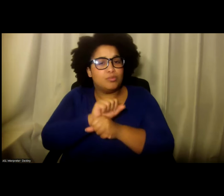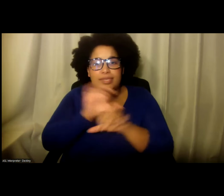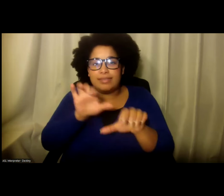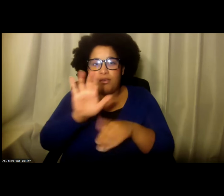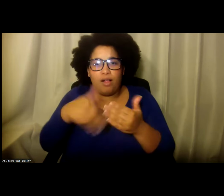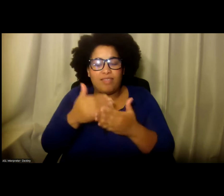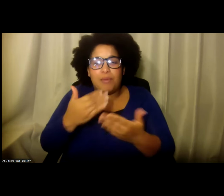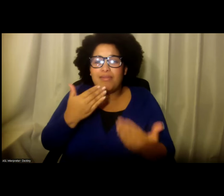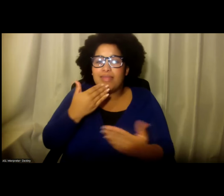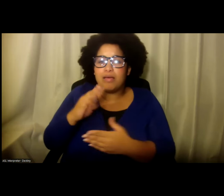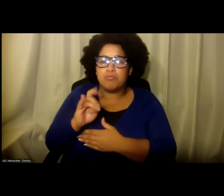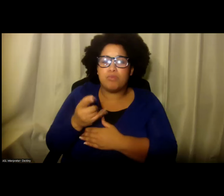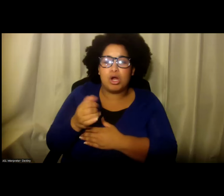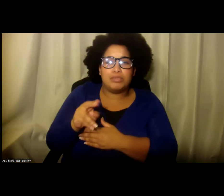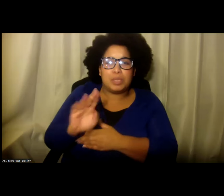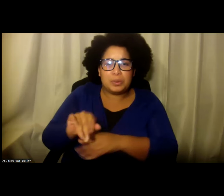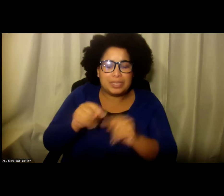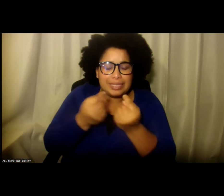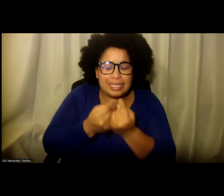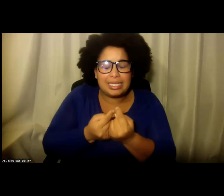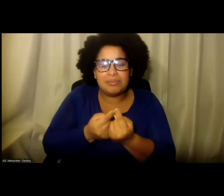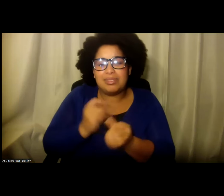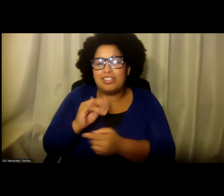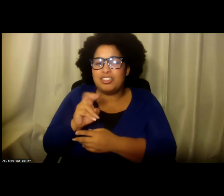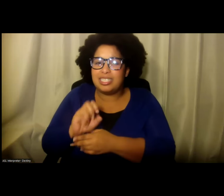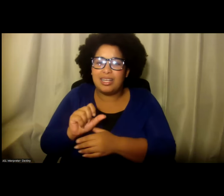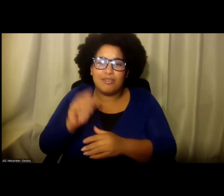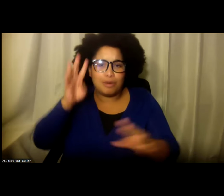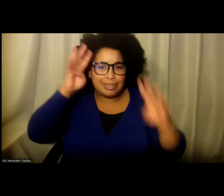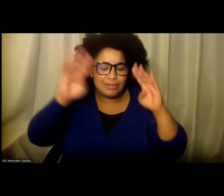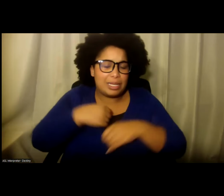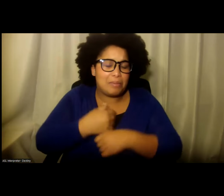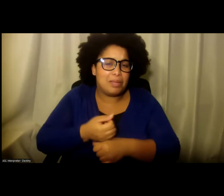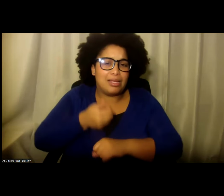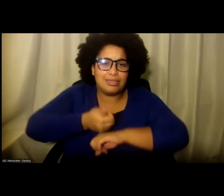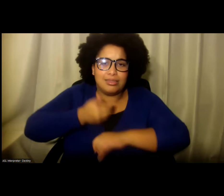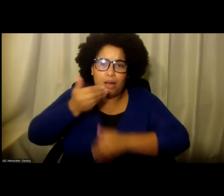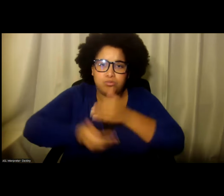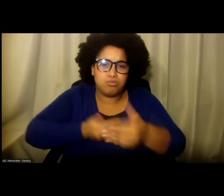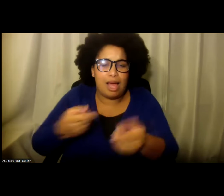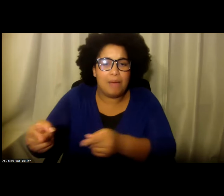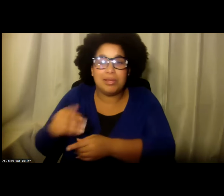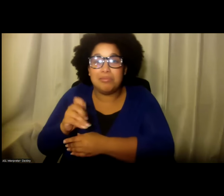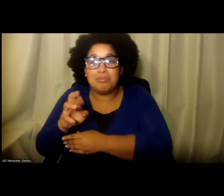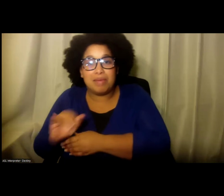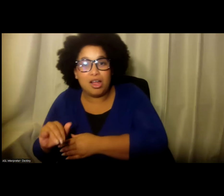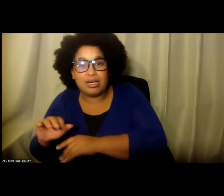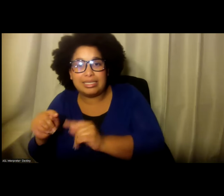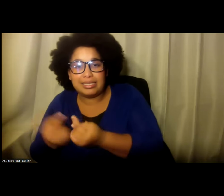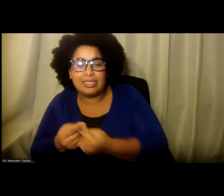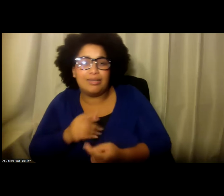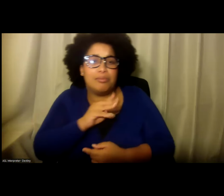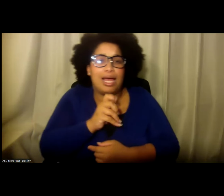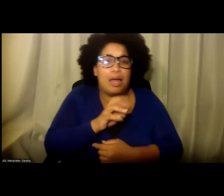and her team for their initiative, their creativity in moving this forward. Barry and his team, Amber and her team,